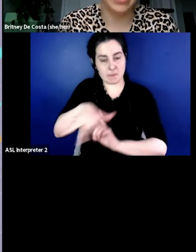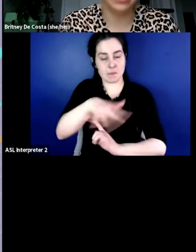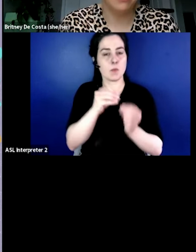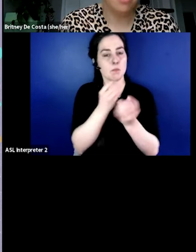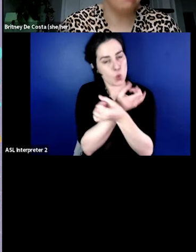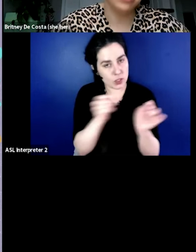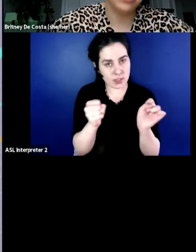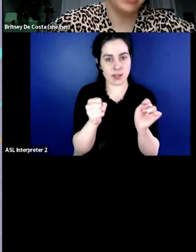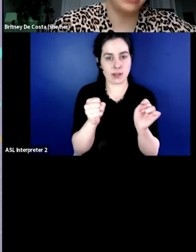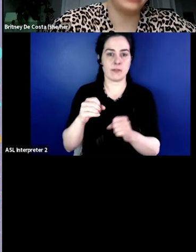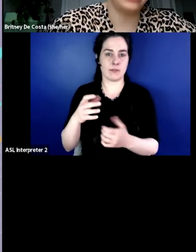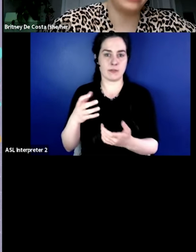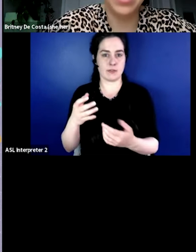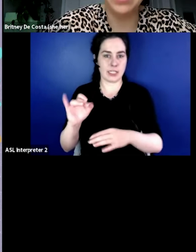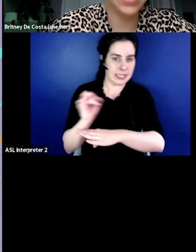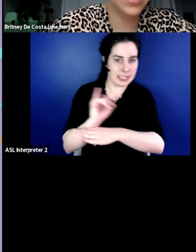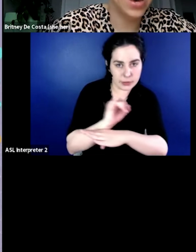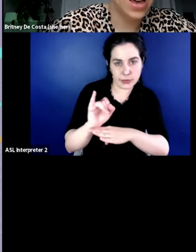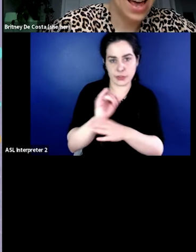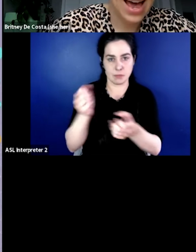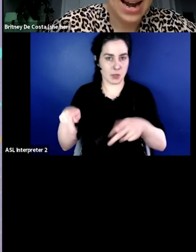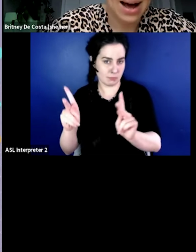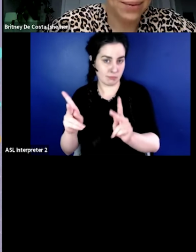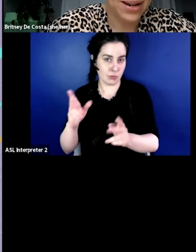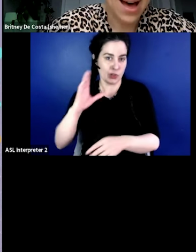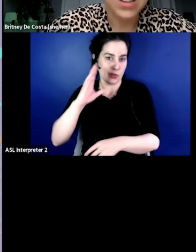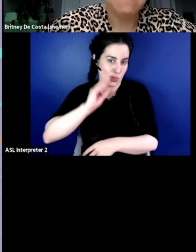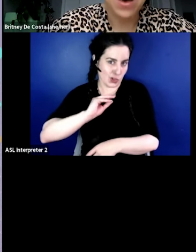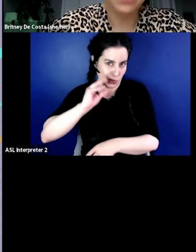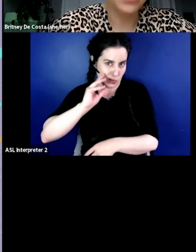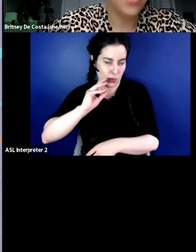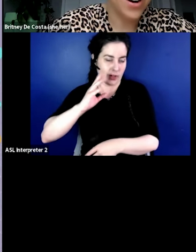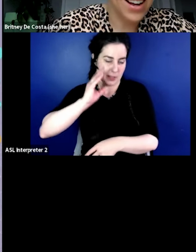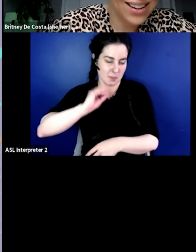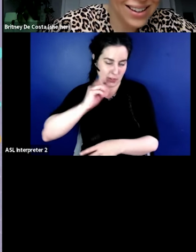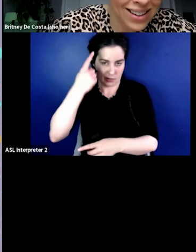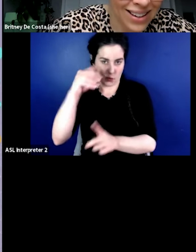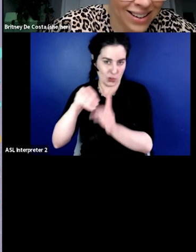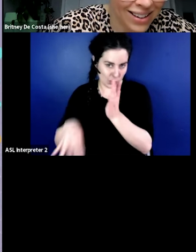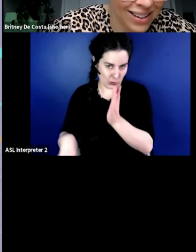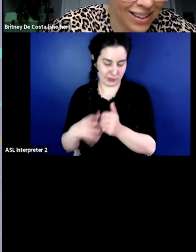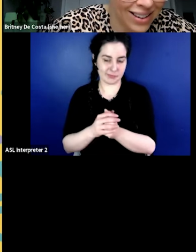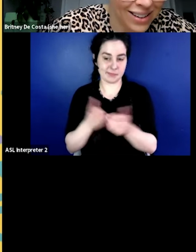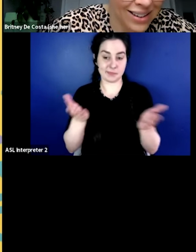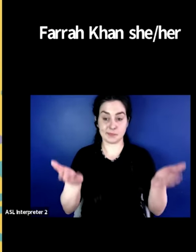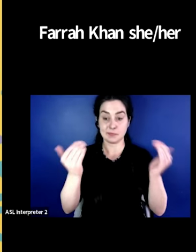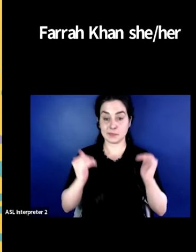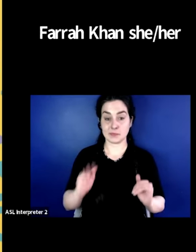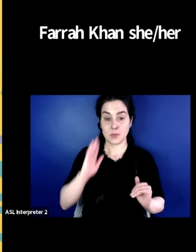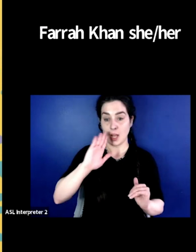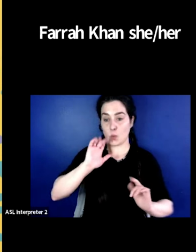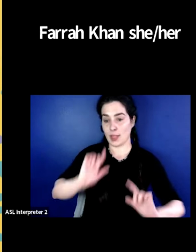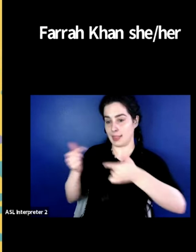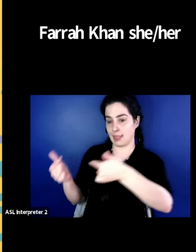experiential learning opportunities for students. And I'm gonna pass it back over to Farah.